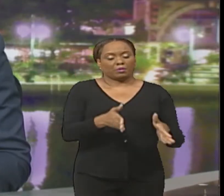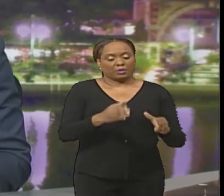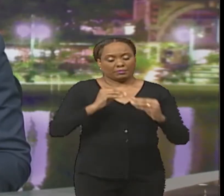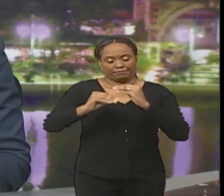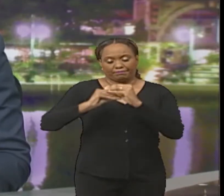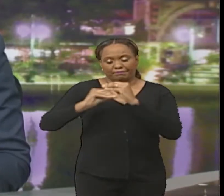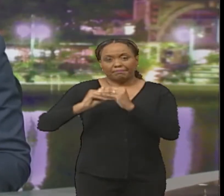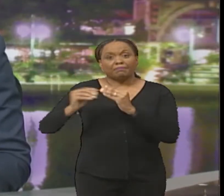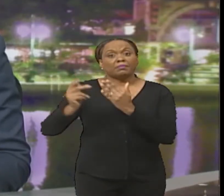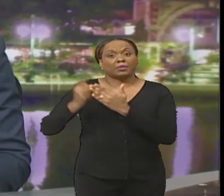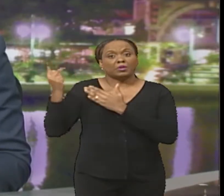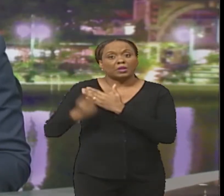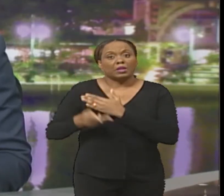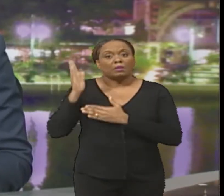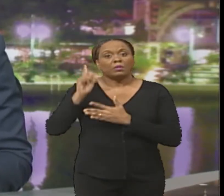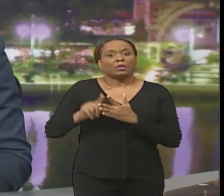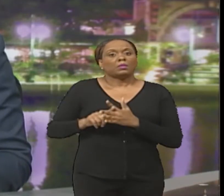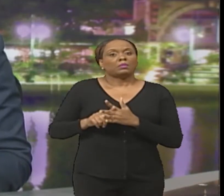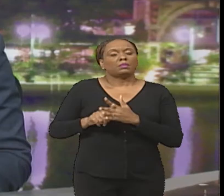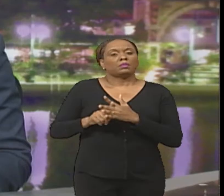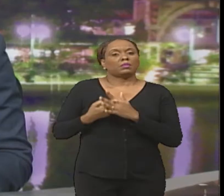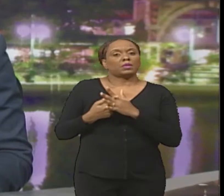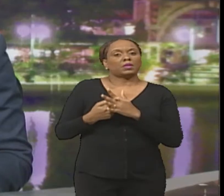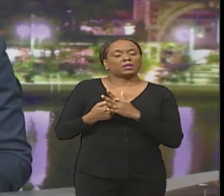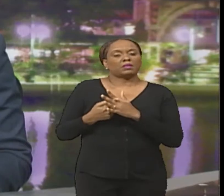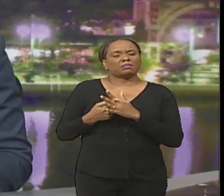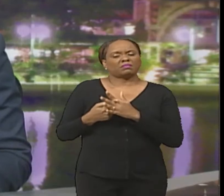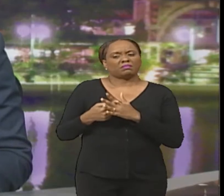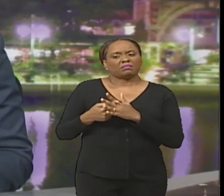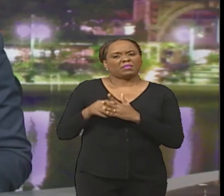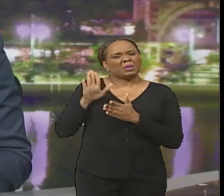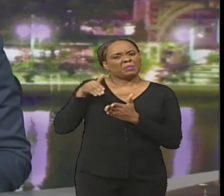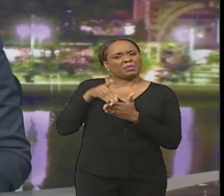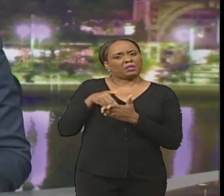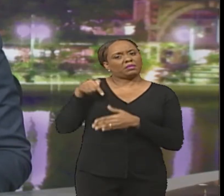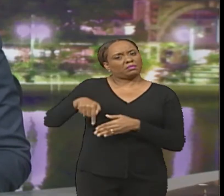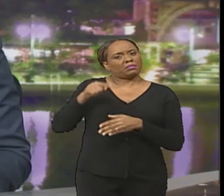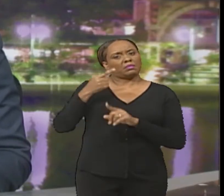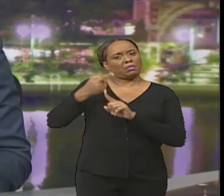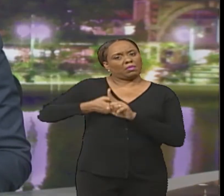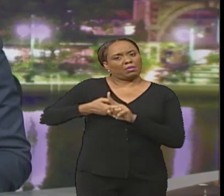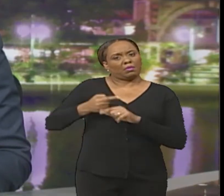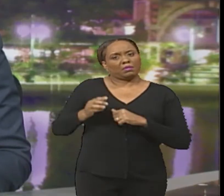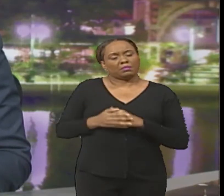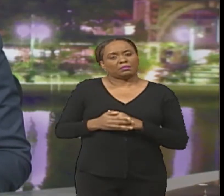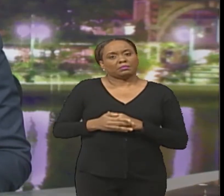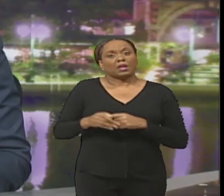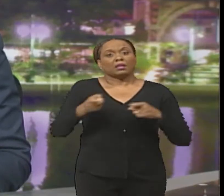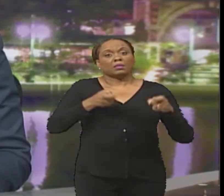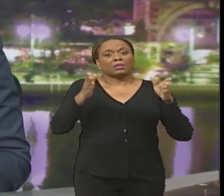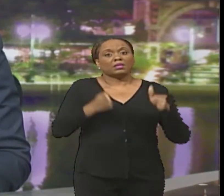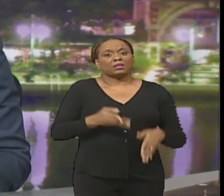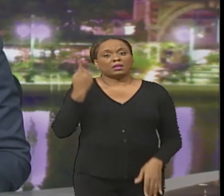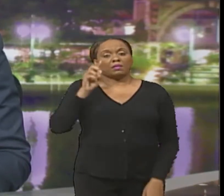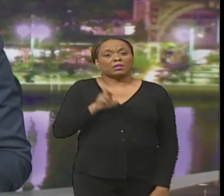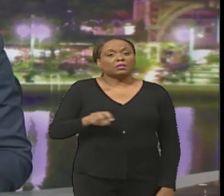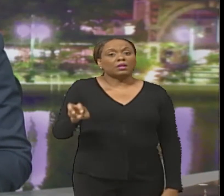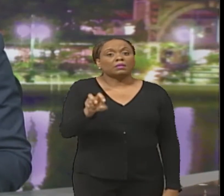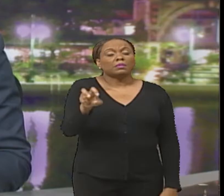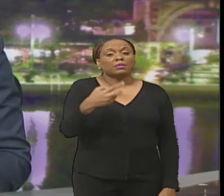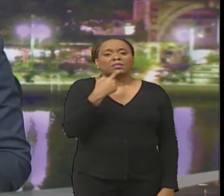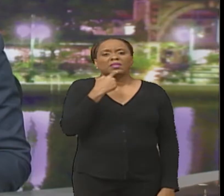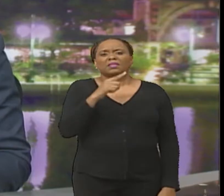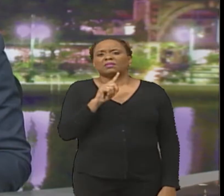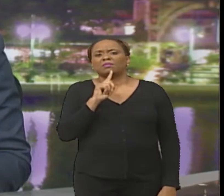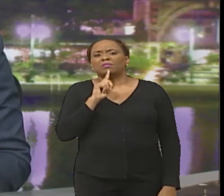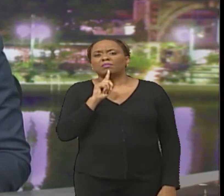program is expected to begin in earnest as early as mid-October. Minister of Transport, Works and Maintenance, Dr. William Duguid, says